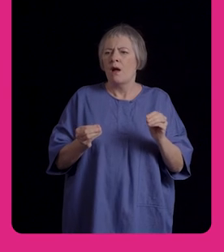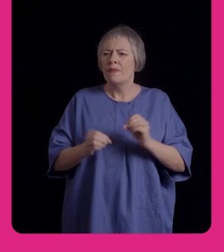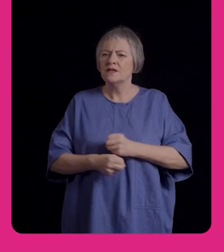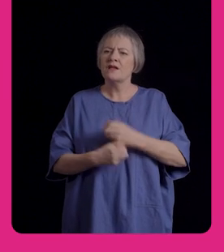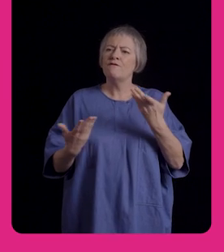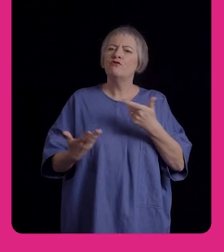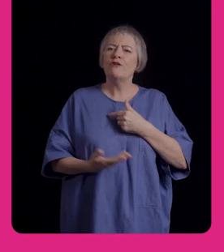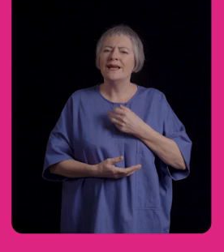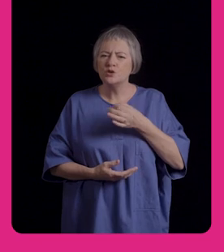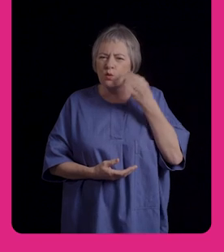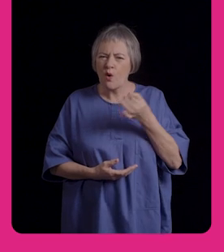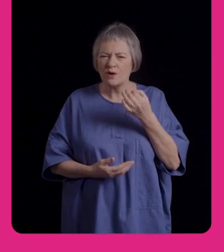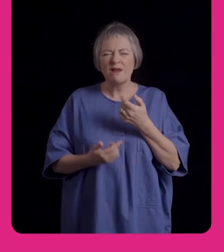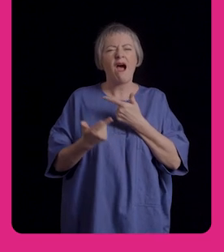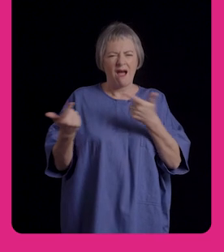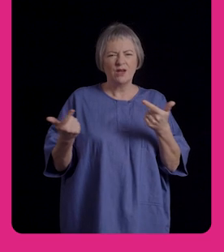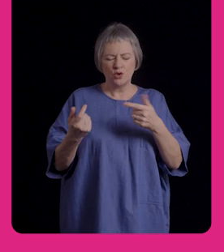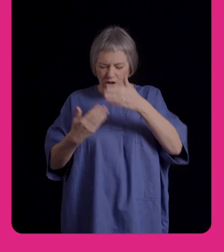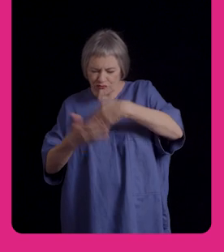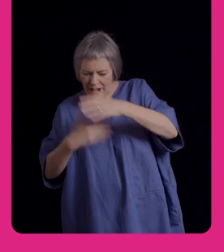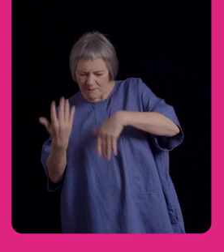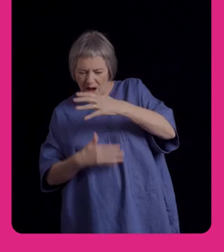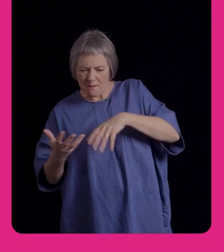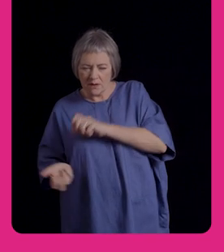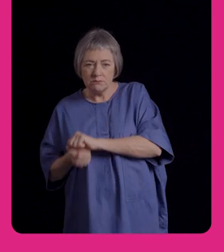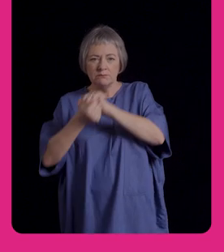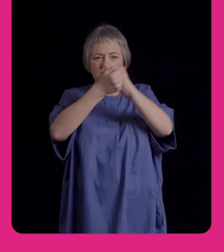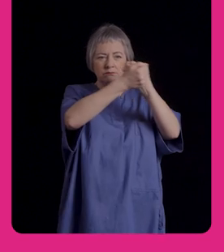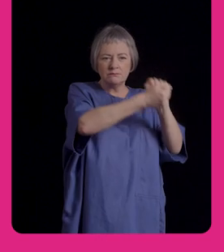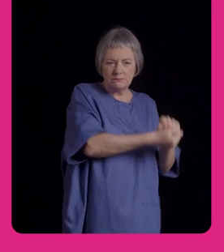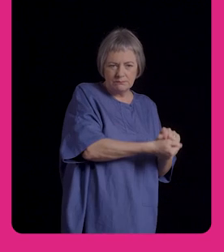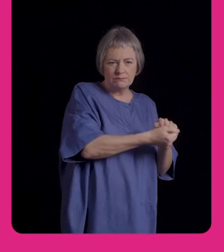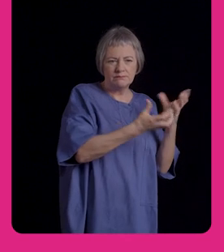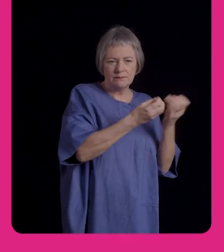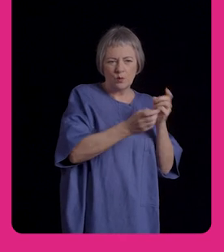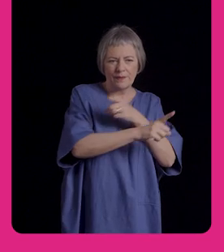water. There's a certain amount that you can probably like wrap up in something and take with you.